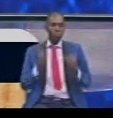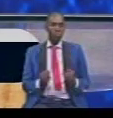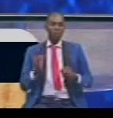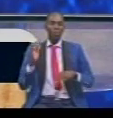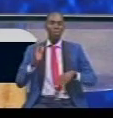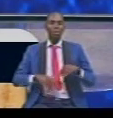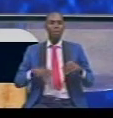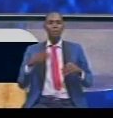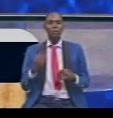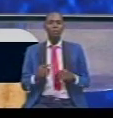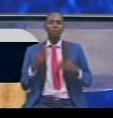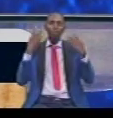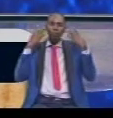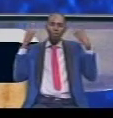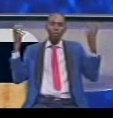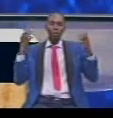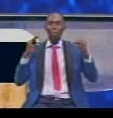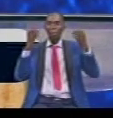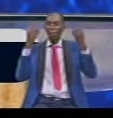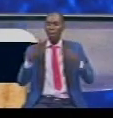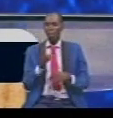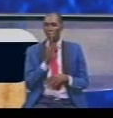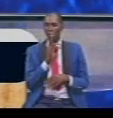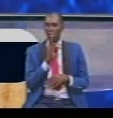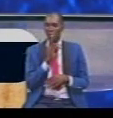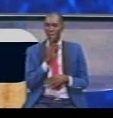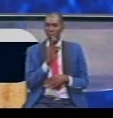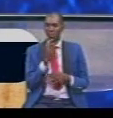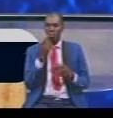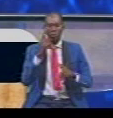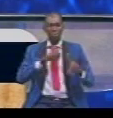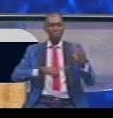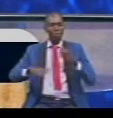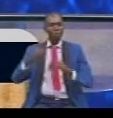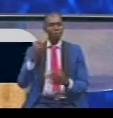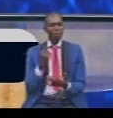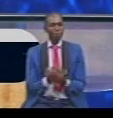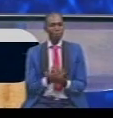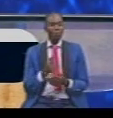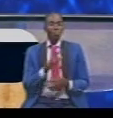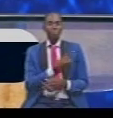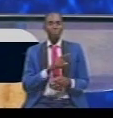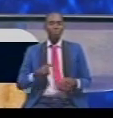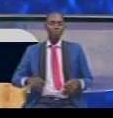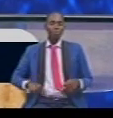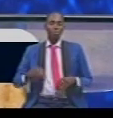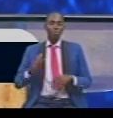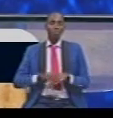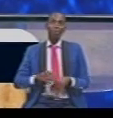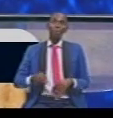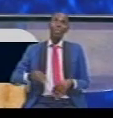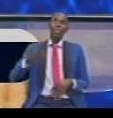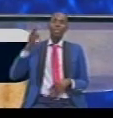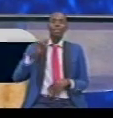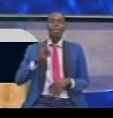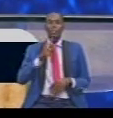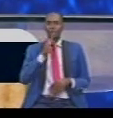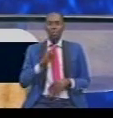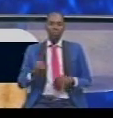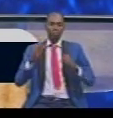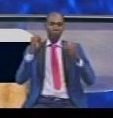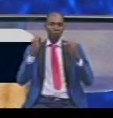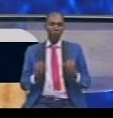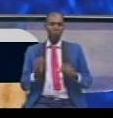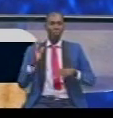waters. You didn't hear that one. The Lord on high is mightier than